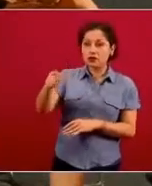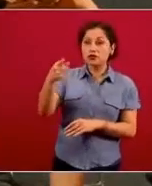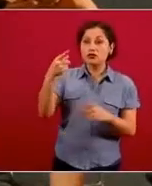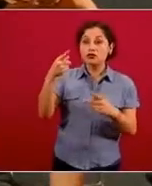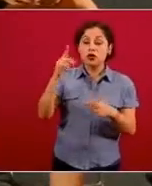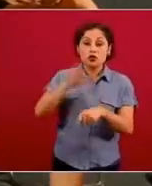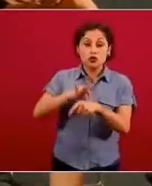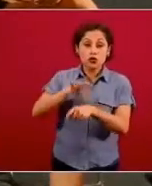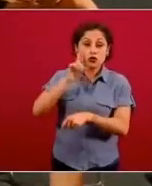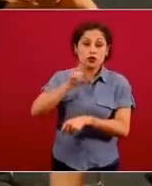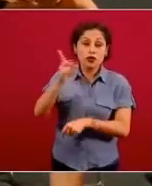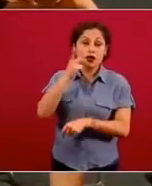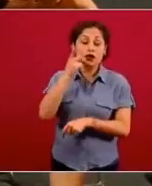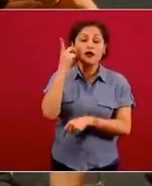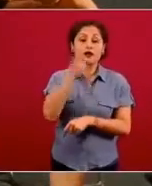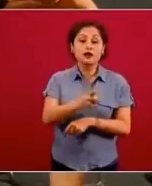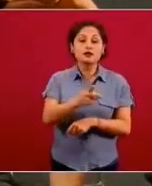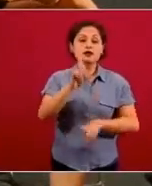was presenting